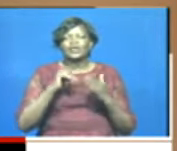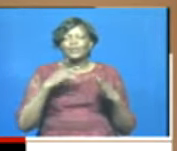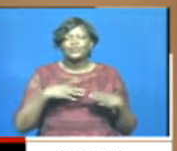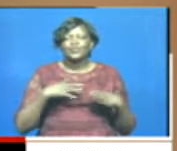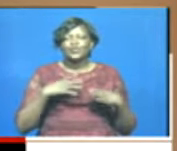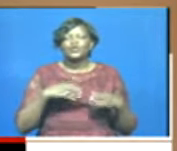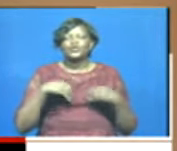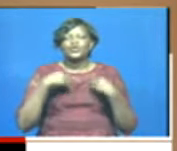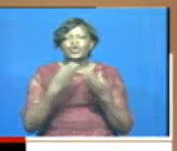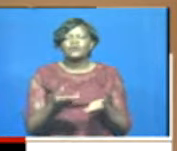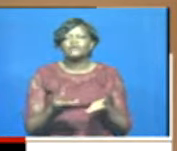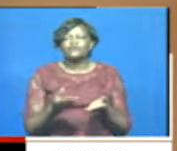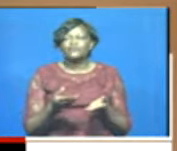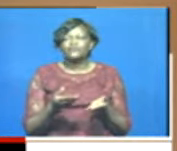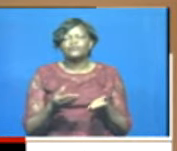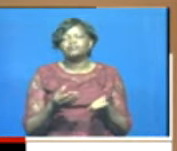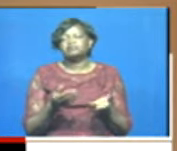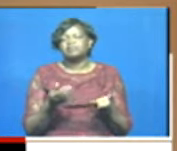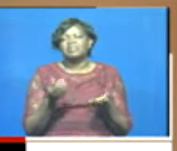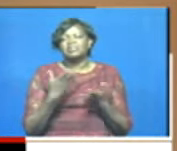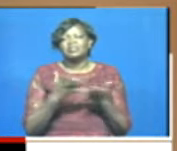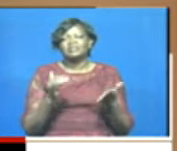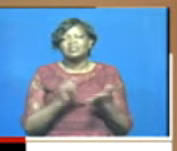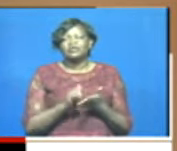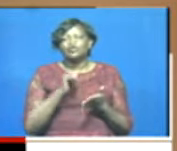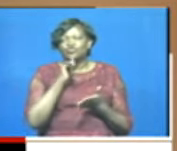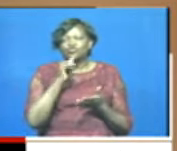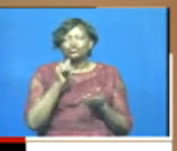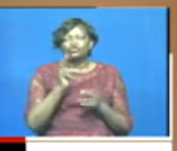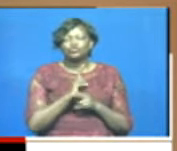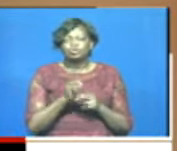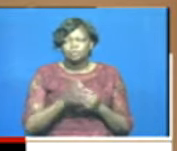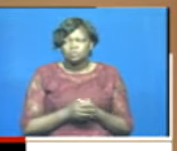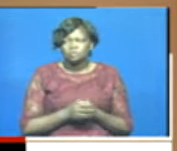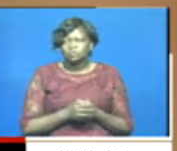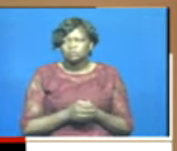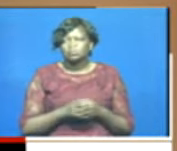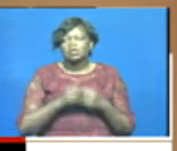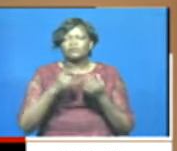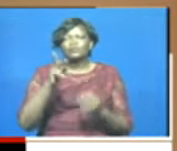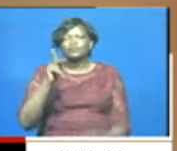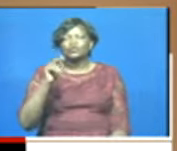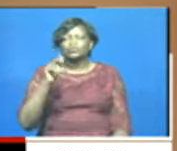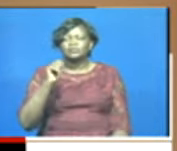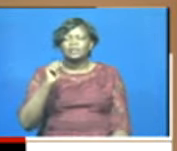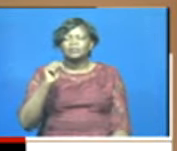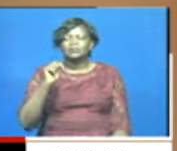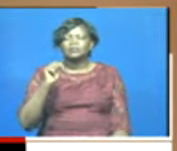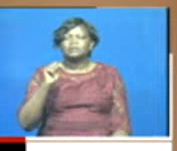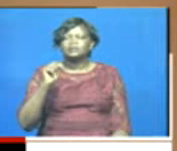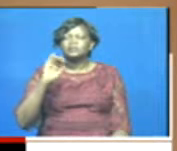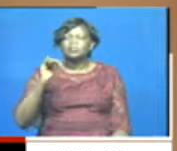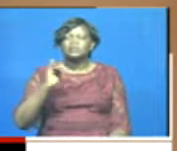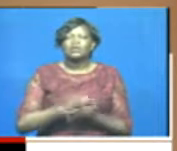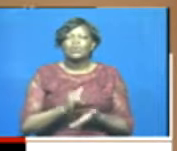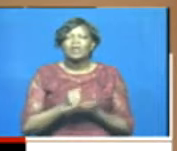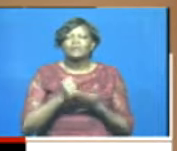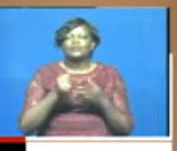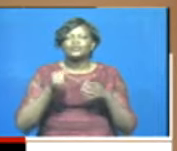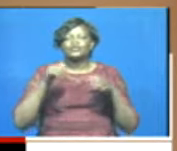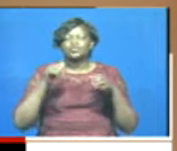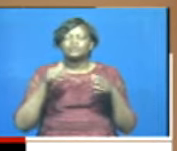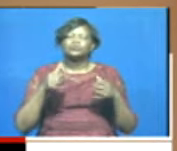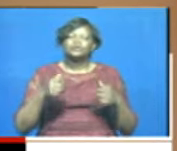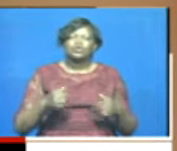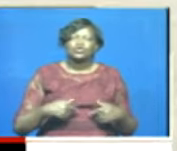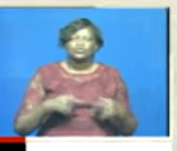their unused gadgets at drop-off centers in Konza City, which will be used to woo the youth to the agriculture sector.